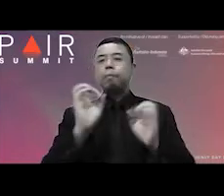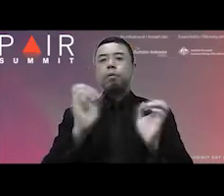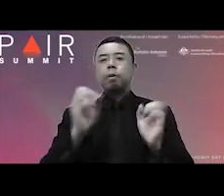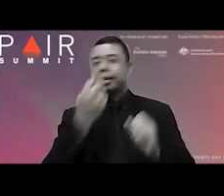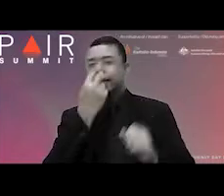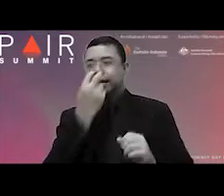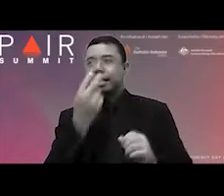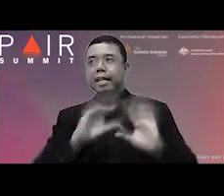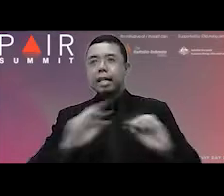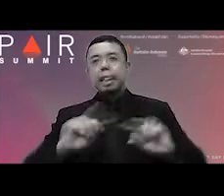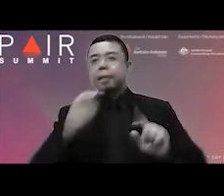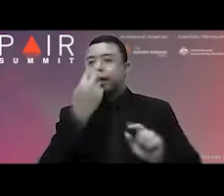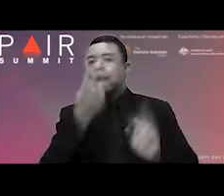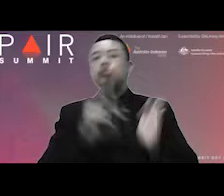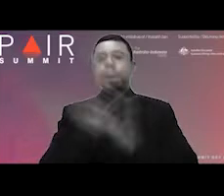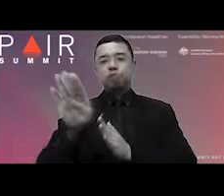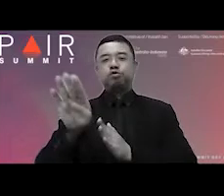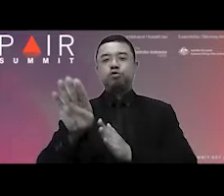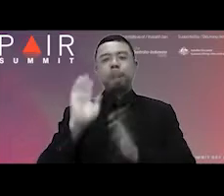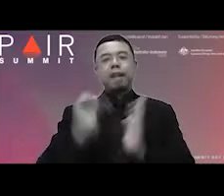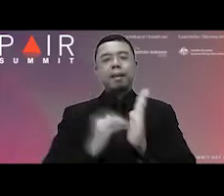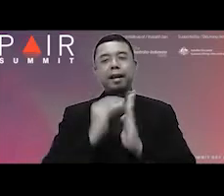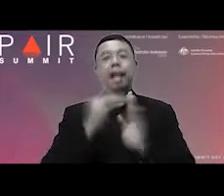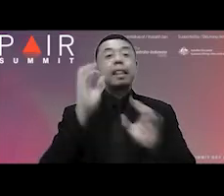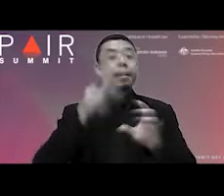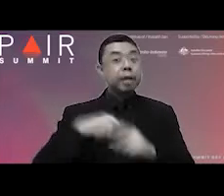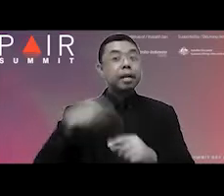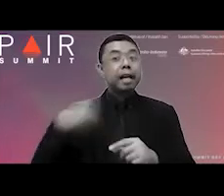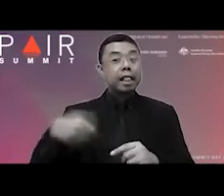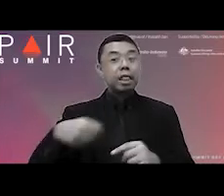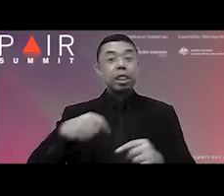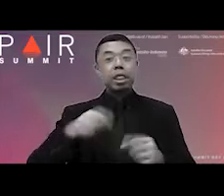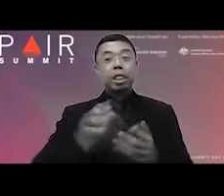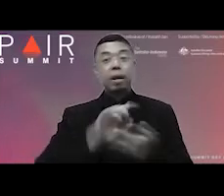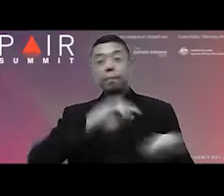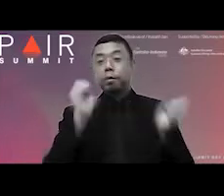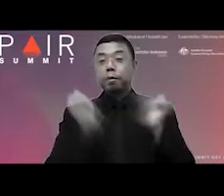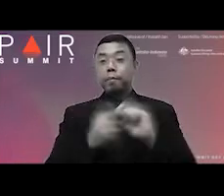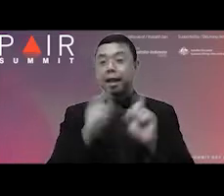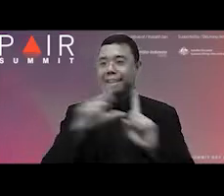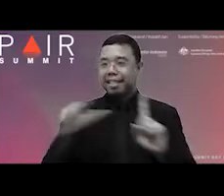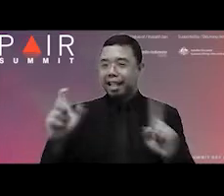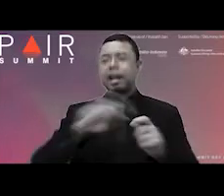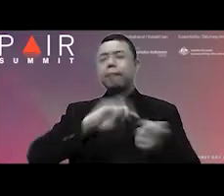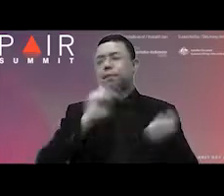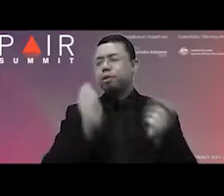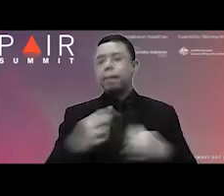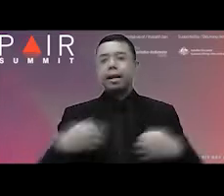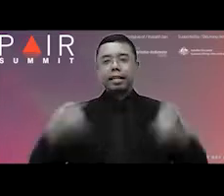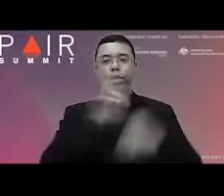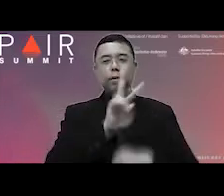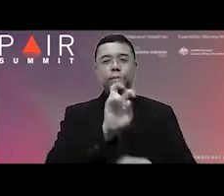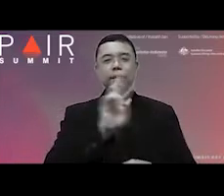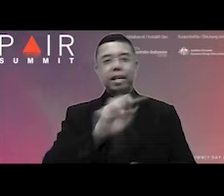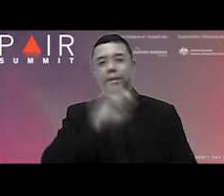Digital Transformation Office and Digital Health and Health Transformation 2021 and 2024.